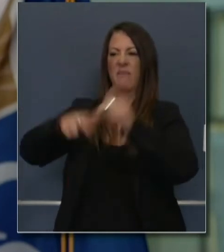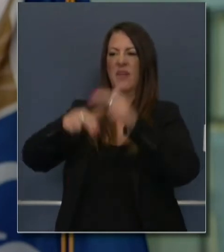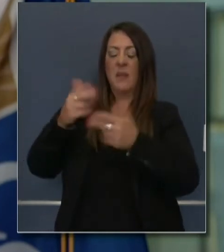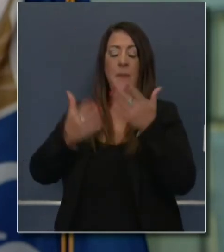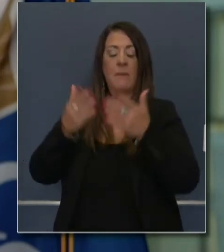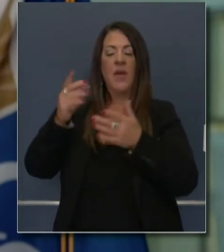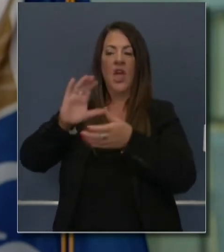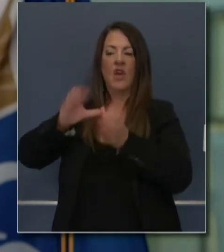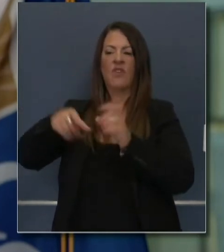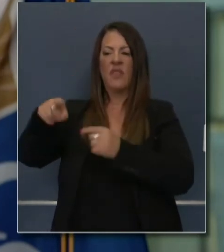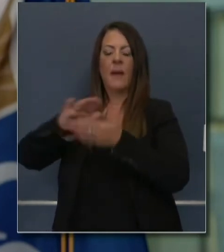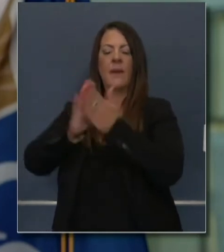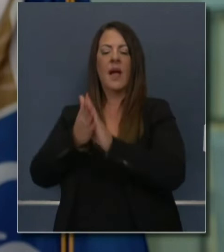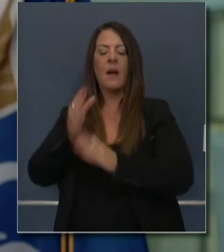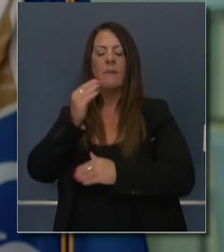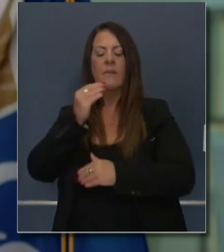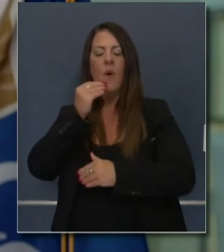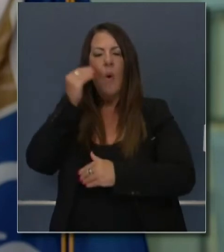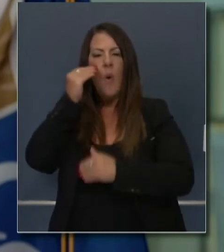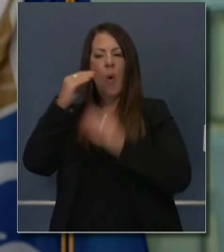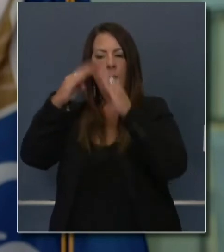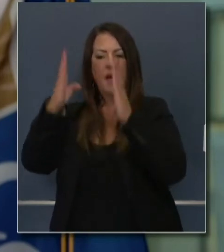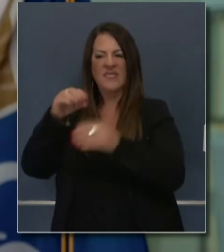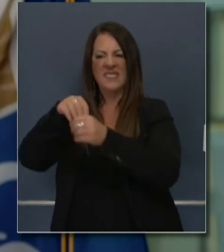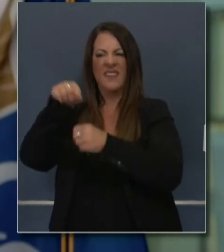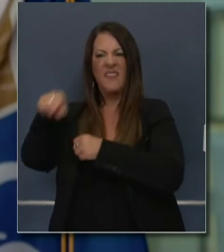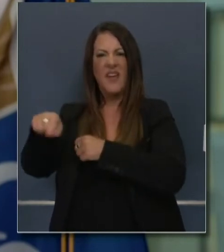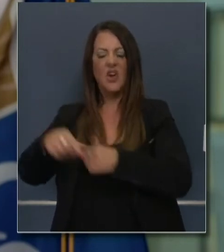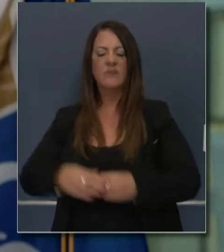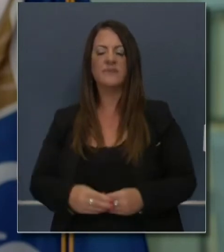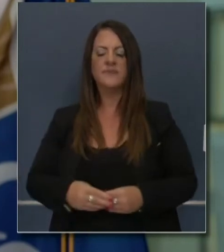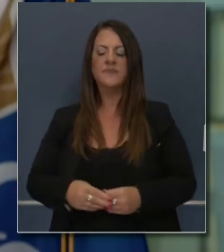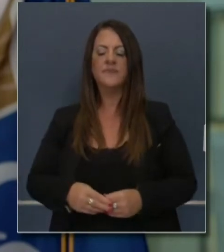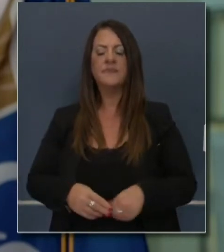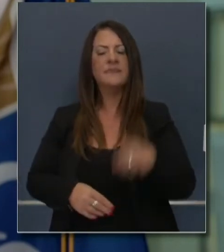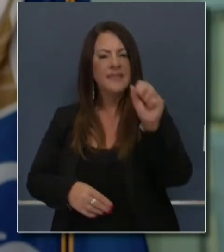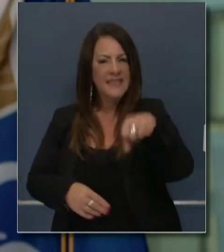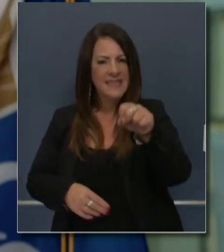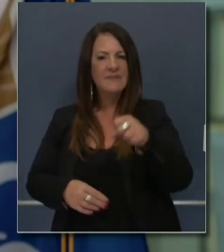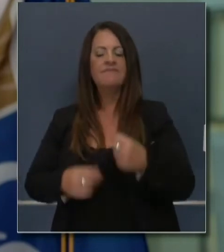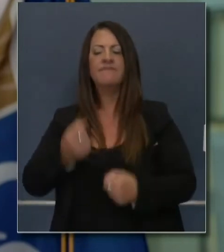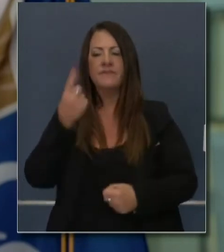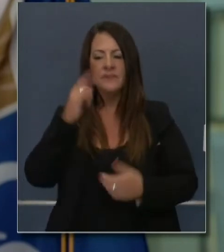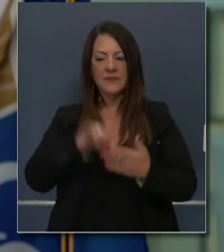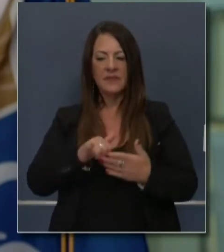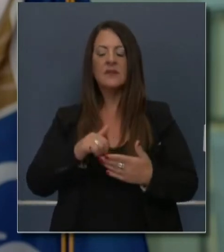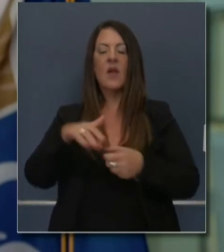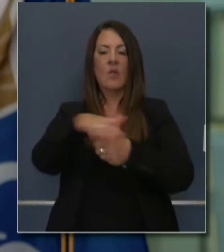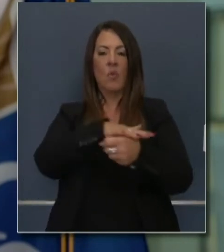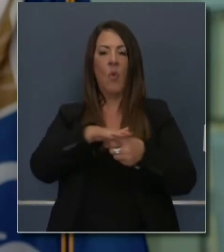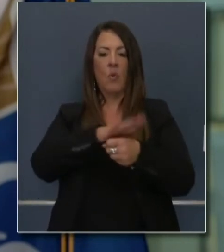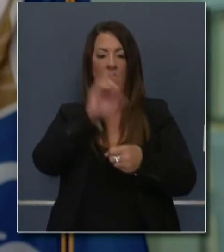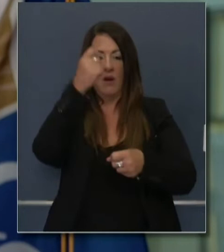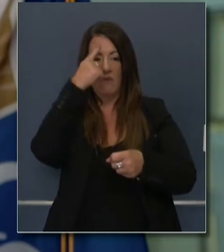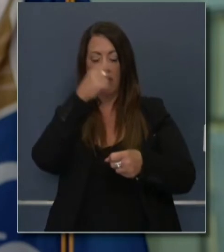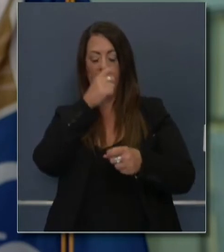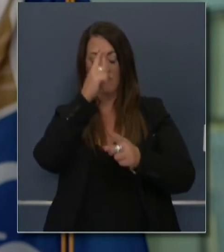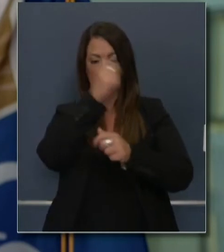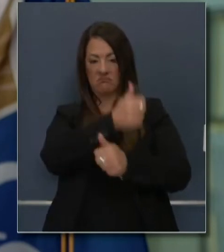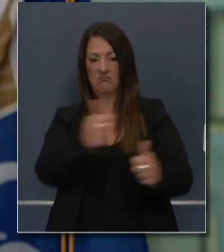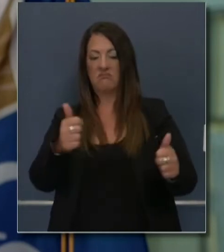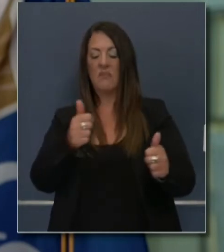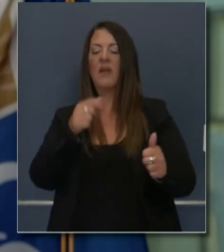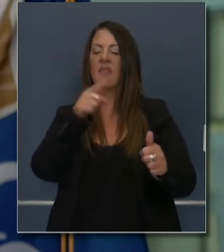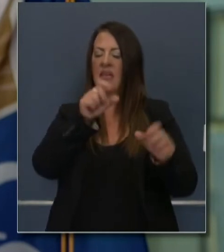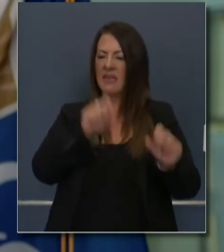the reality is, the answer to that is yes, and local government has the capacity now and the resources they have not